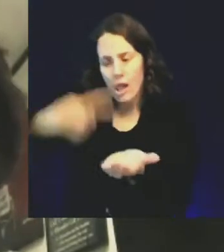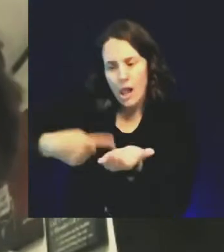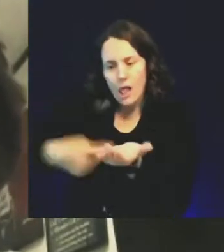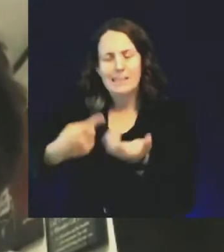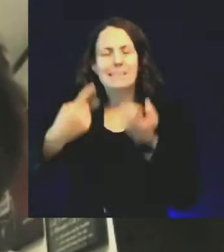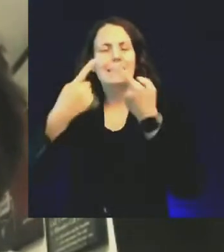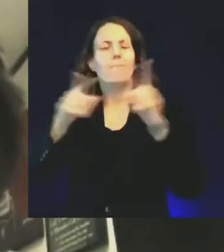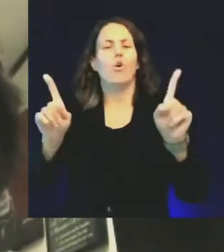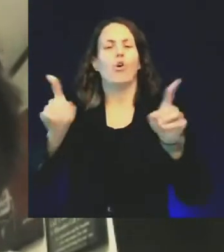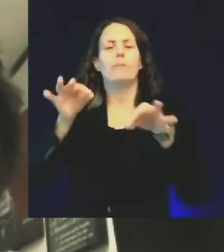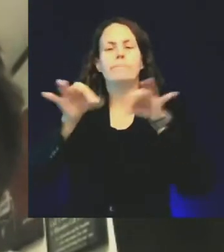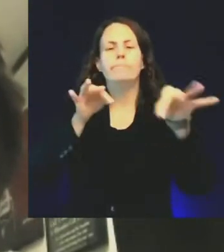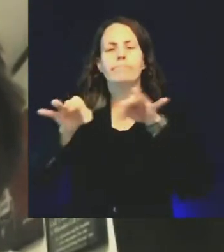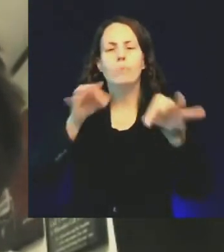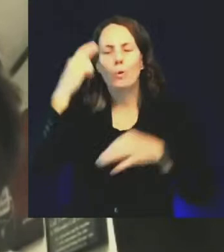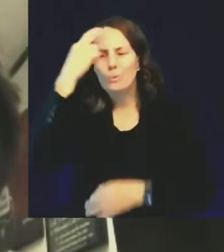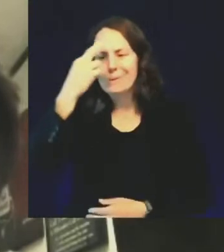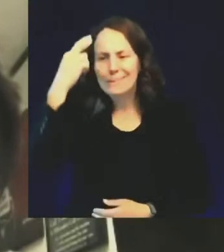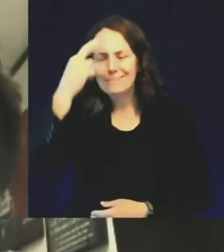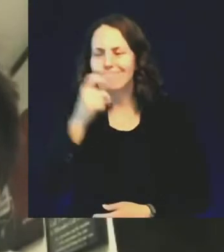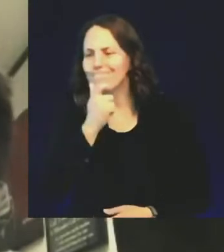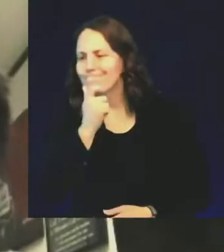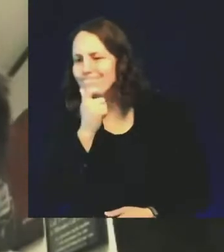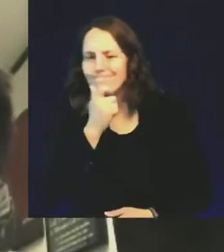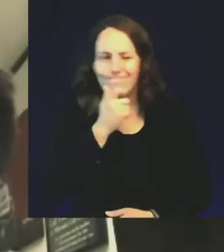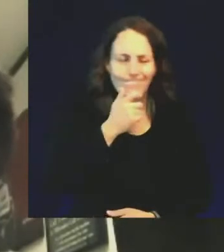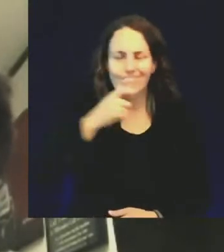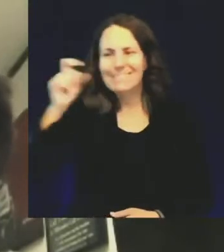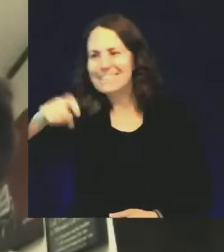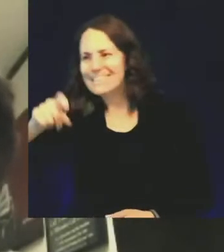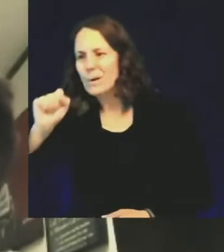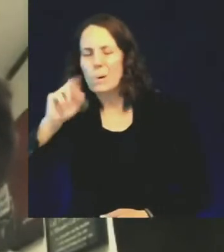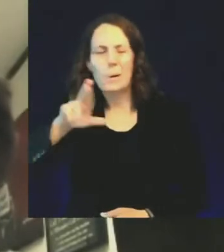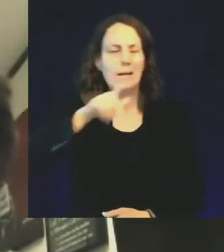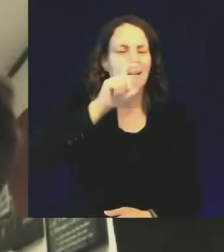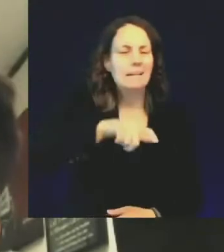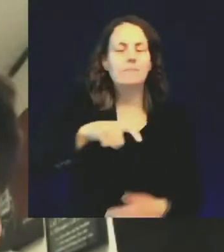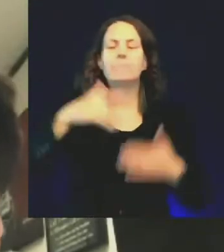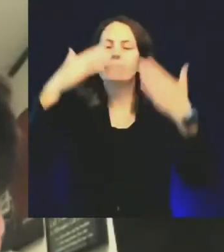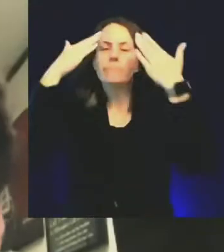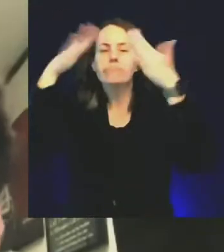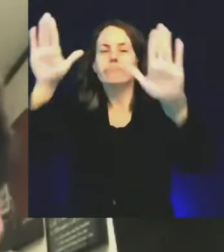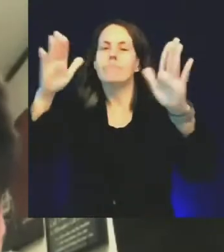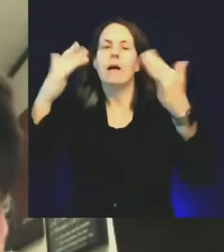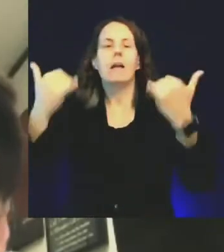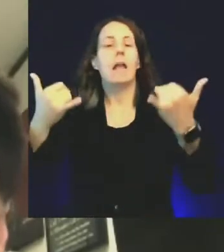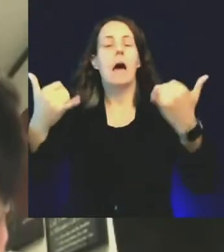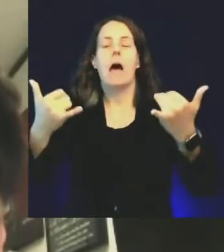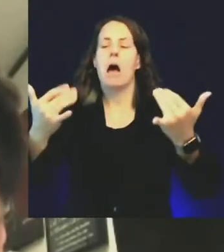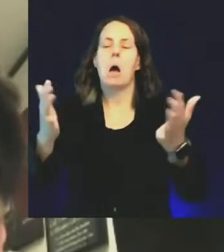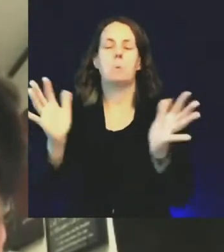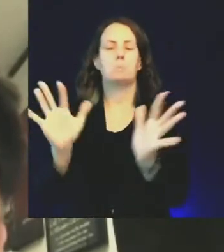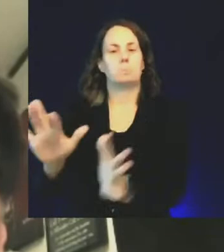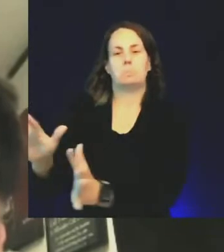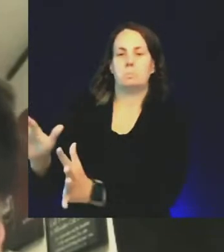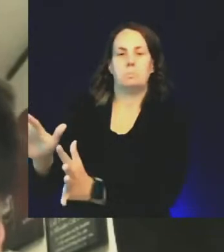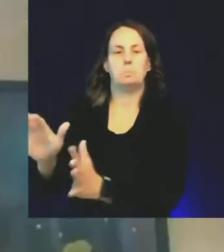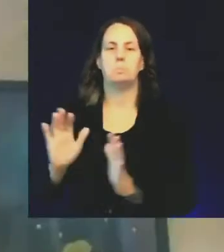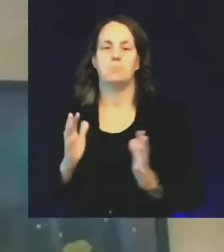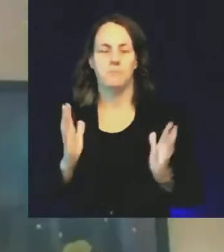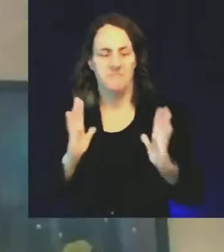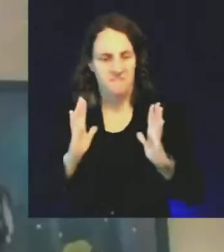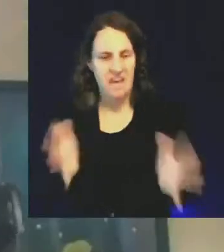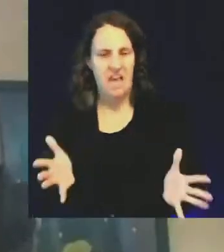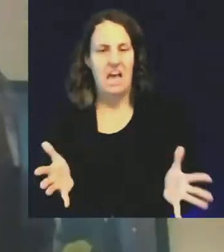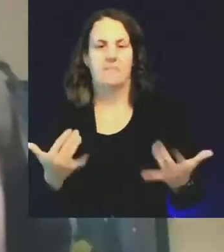very confident in the currently authorized and recommended series of vaccines that we have. And let me